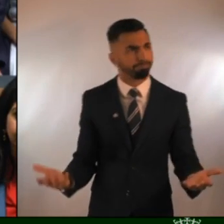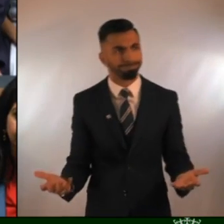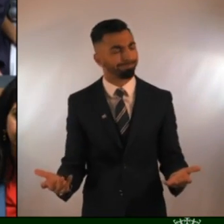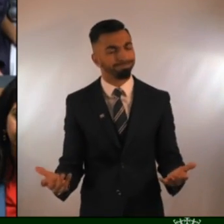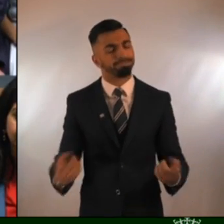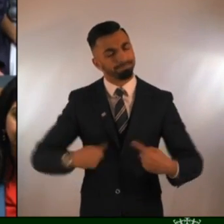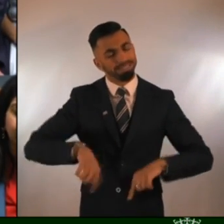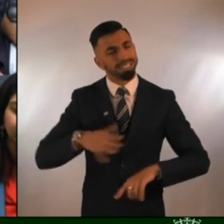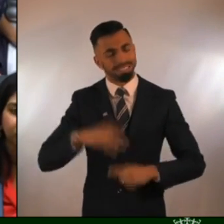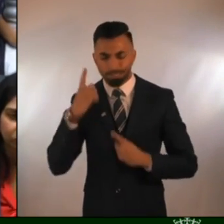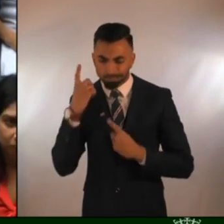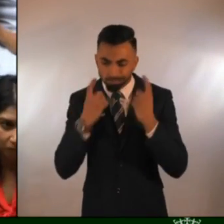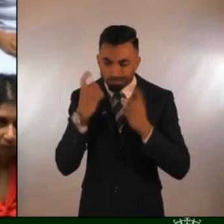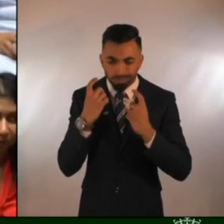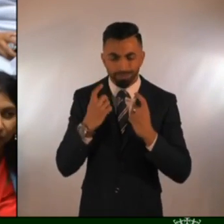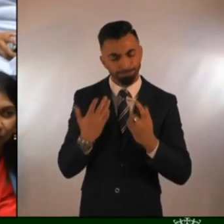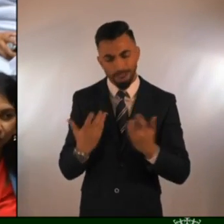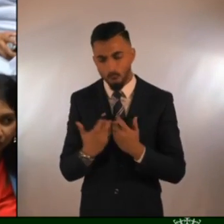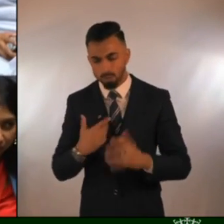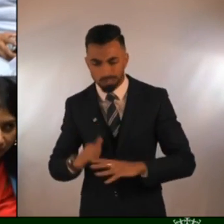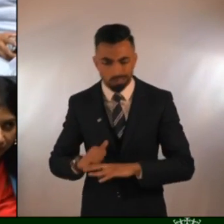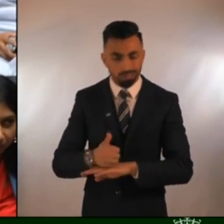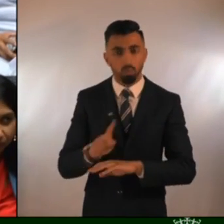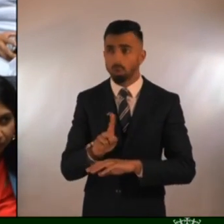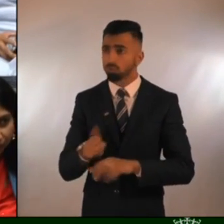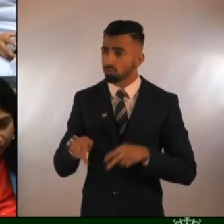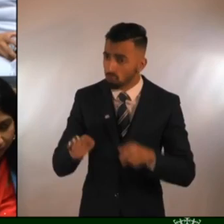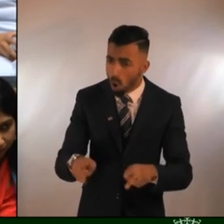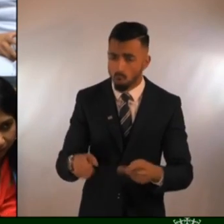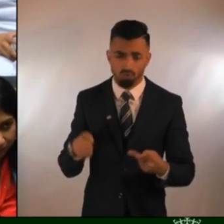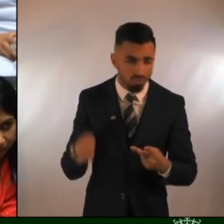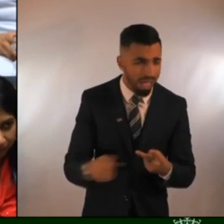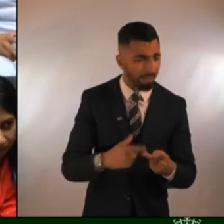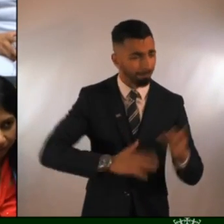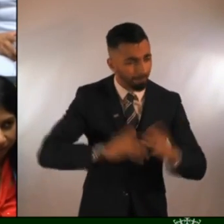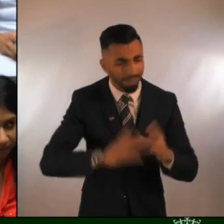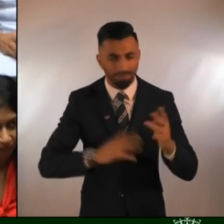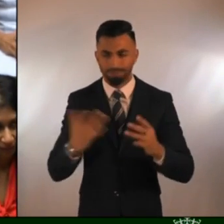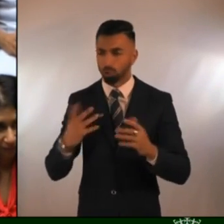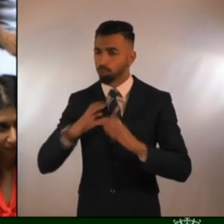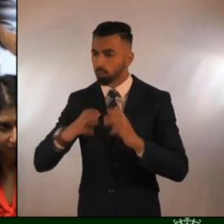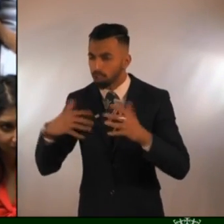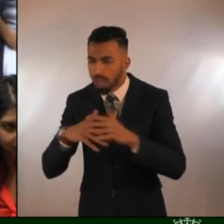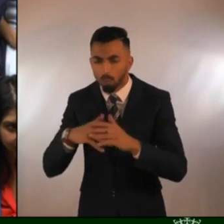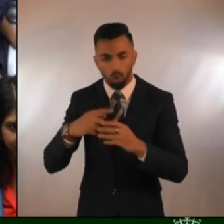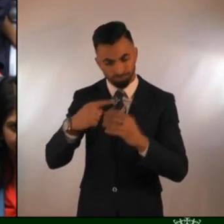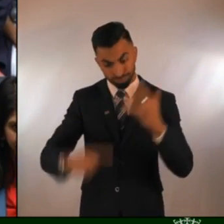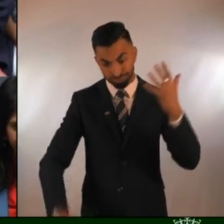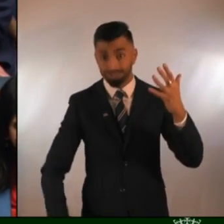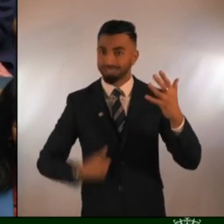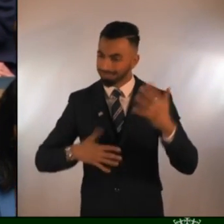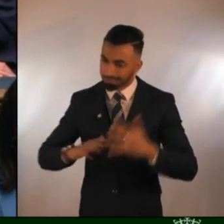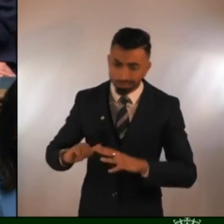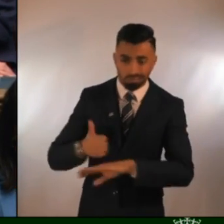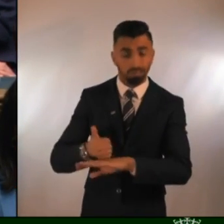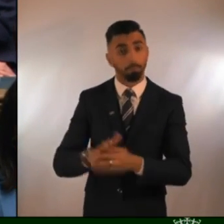a new century of prosperity. We need to grab the opportunity to upgrade, to improve, to enhance, to level up.